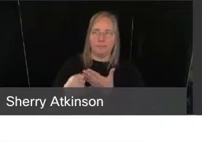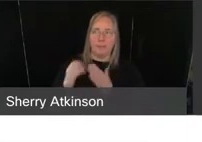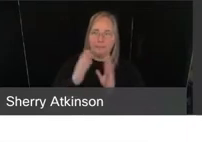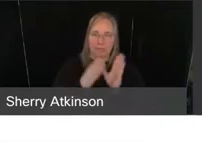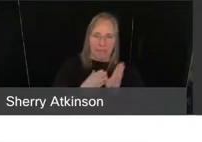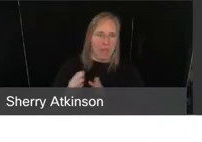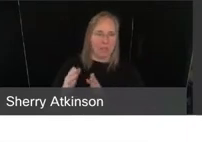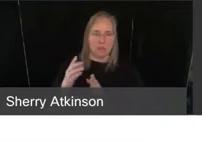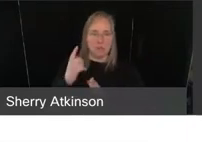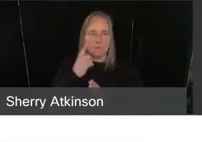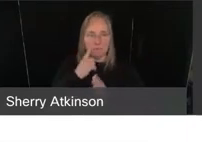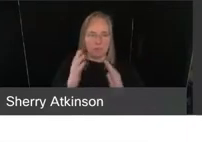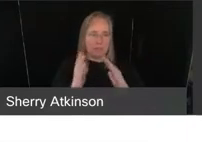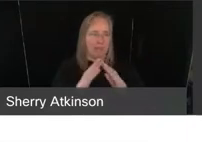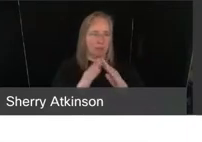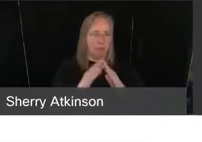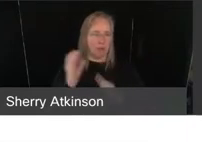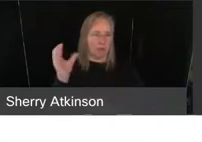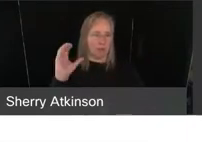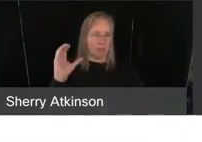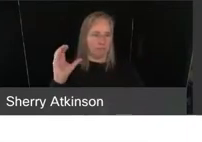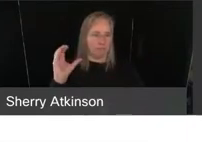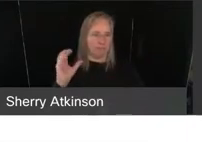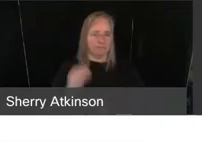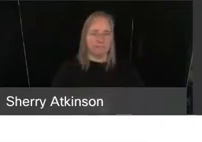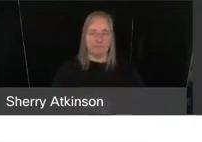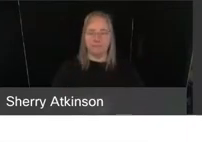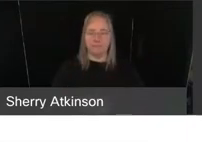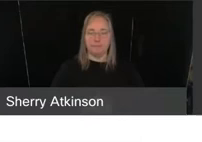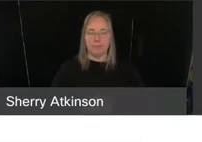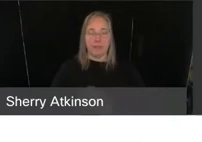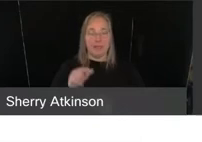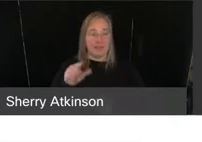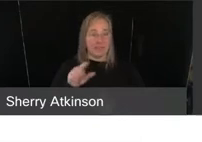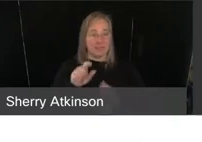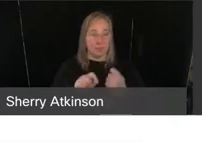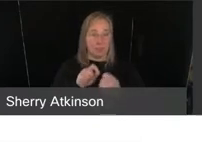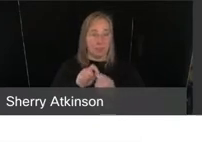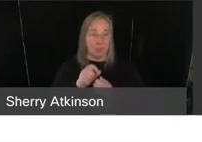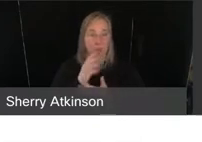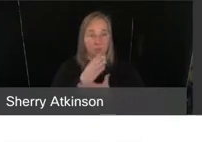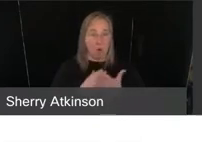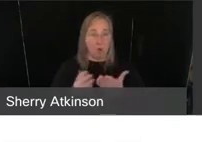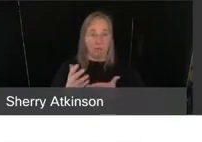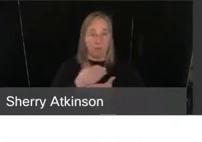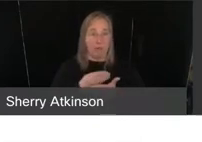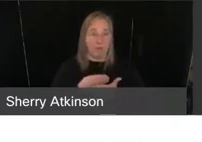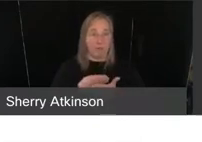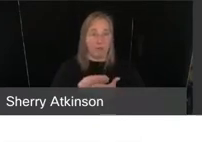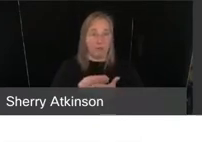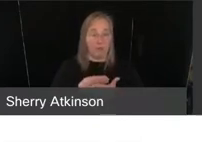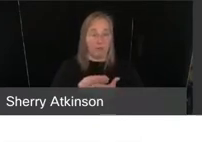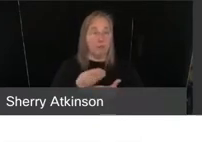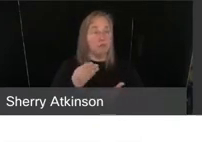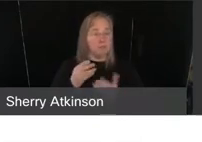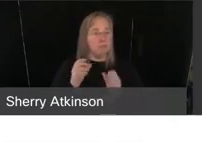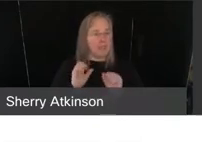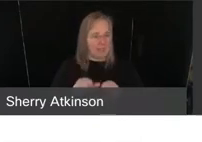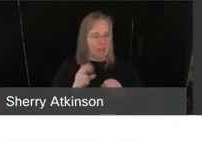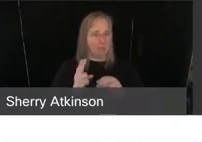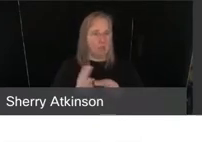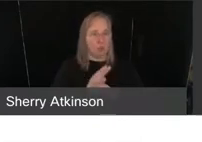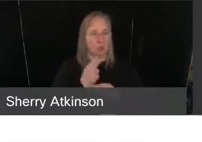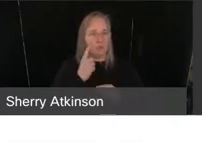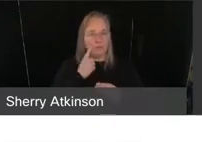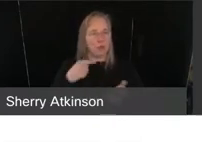plans for downtown Columbia. So this particular portion of the revenue may be used for